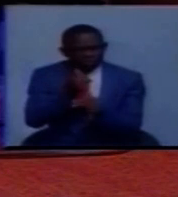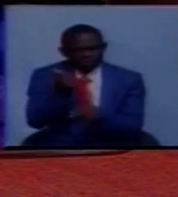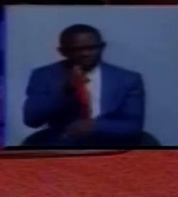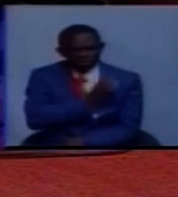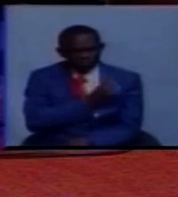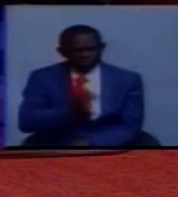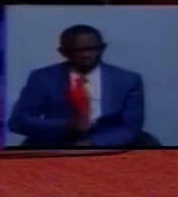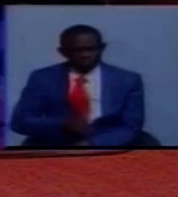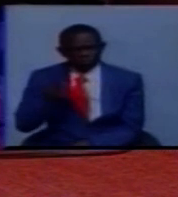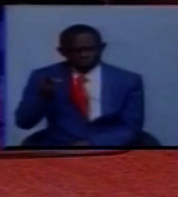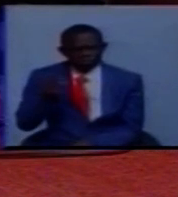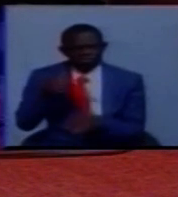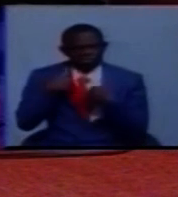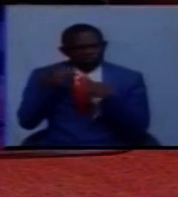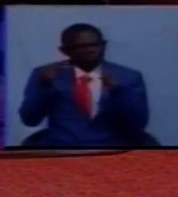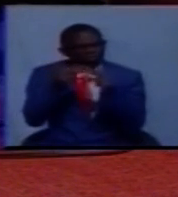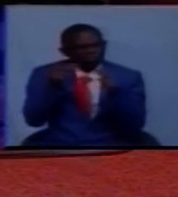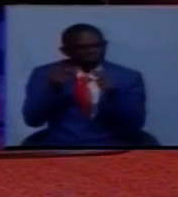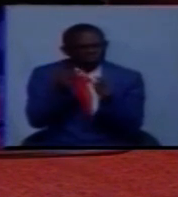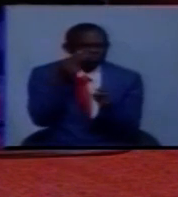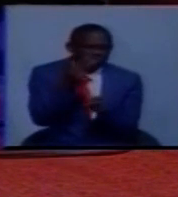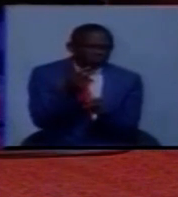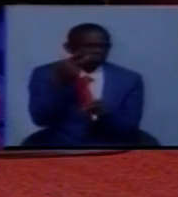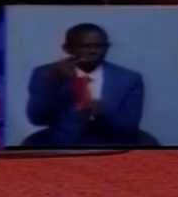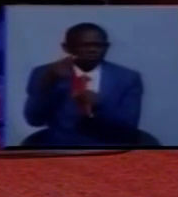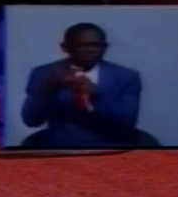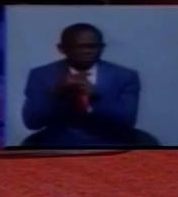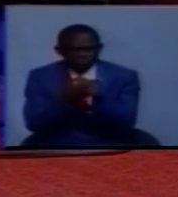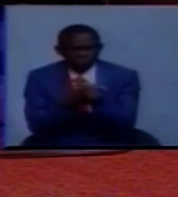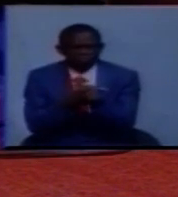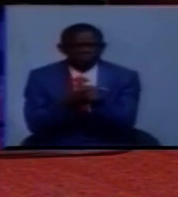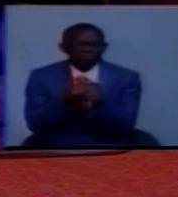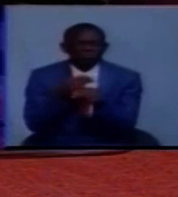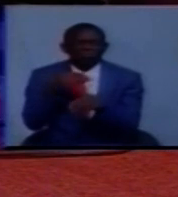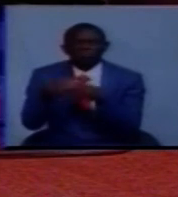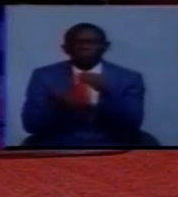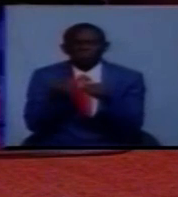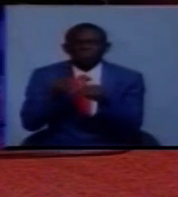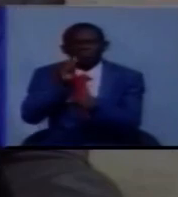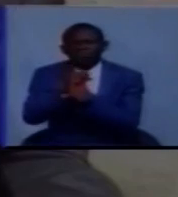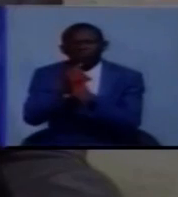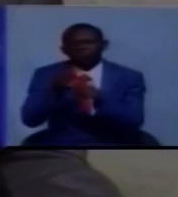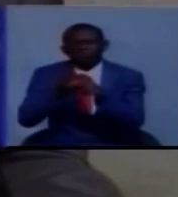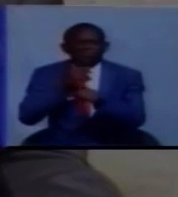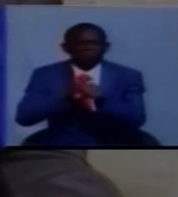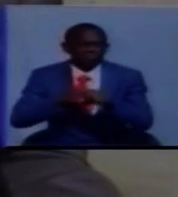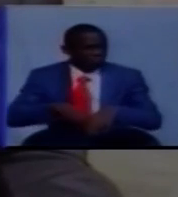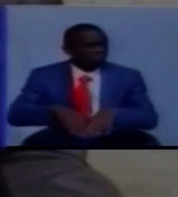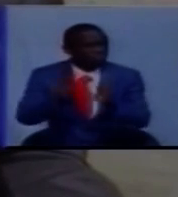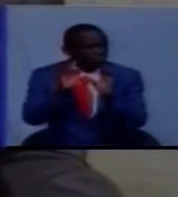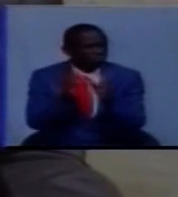contract 2 months, 3 months. In that area, then the issue of casualization still persists. No, those are going to